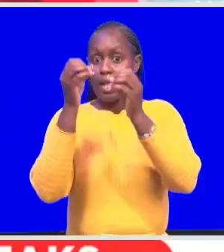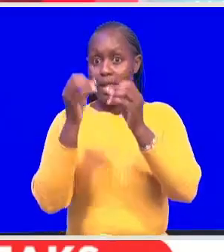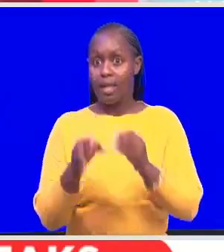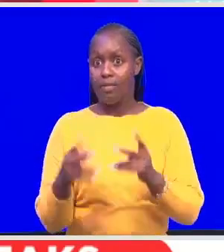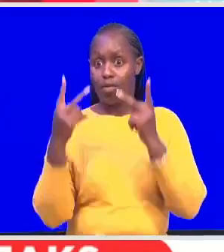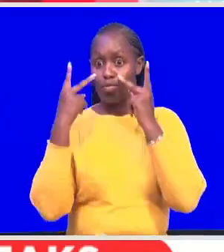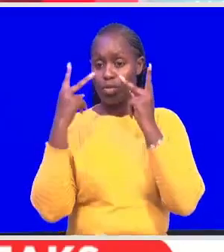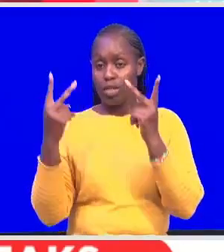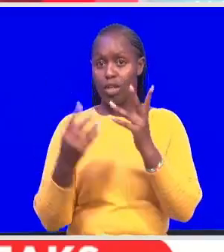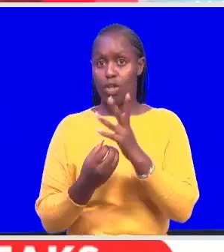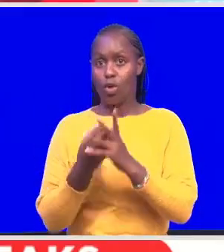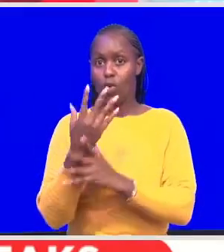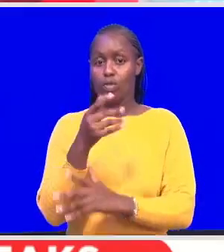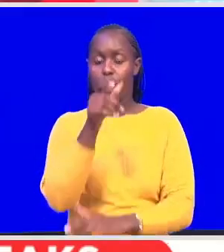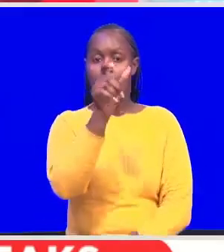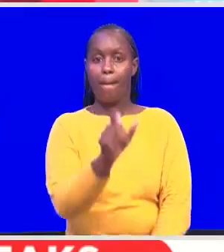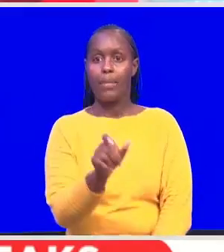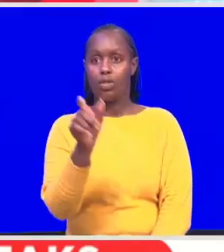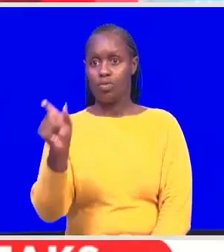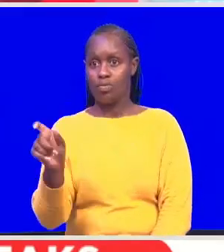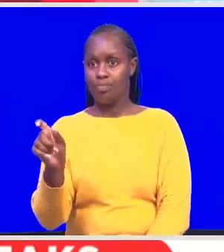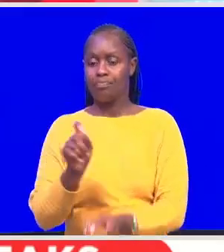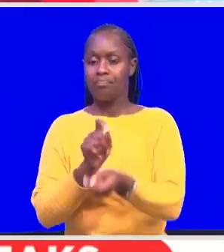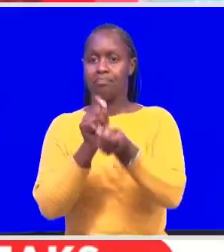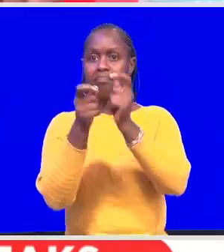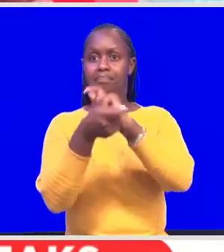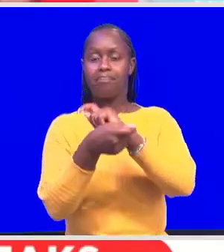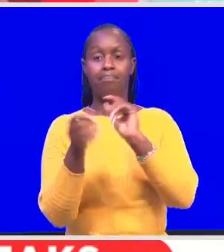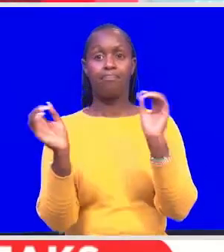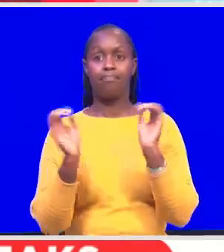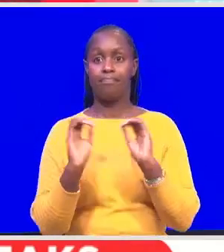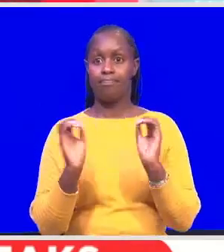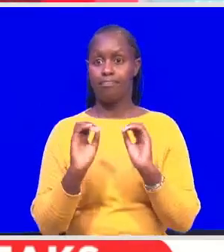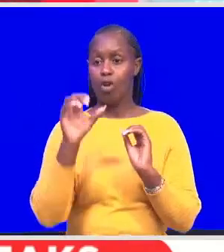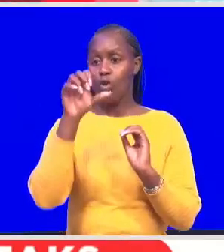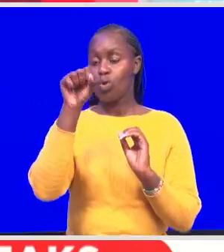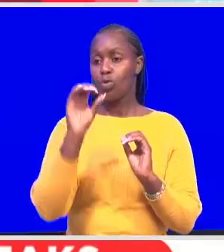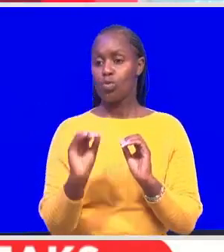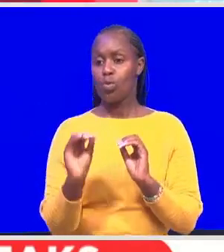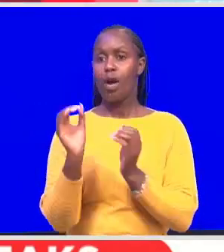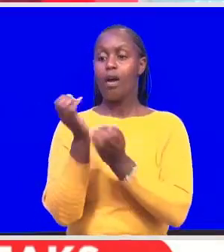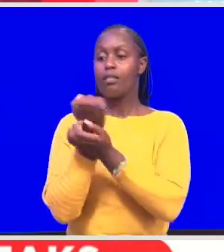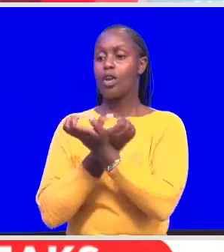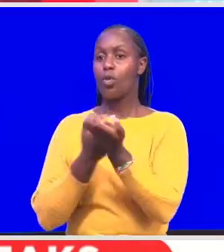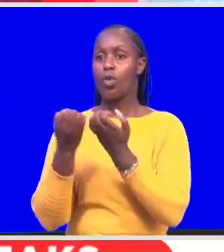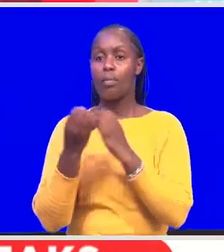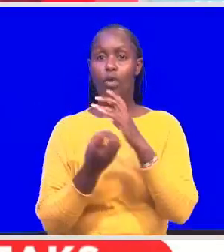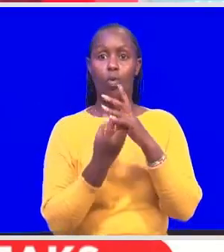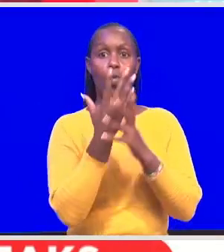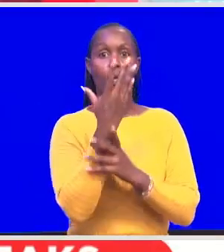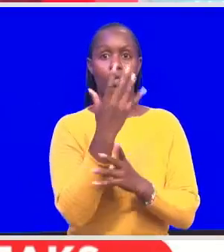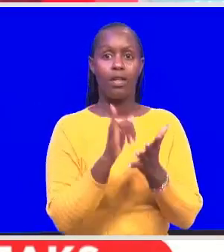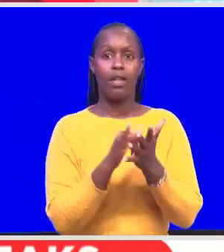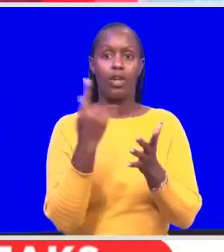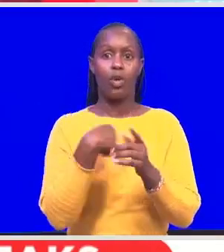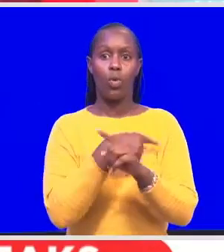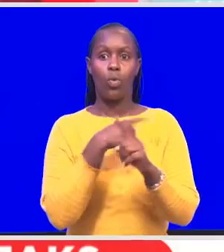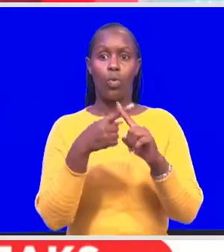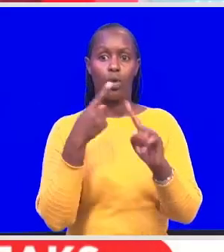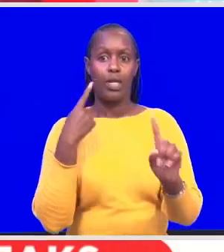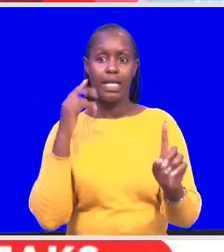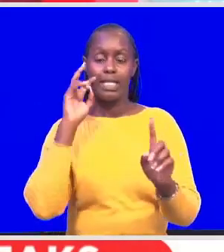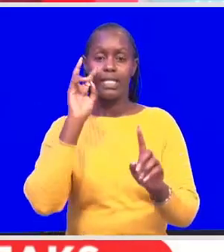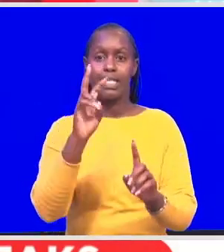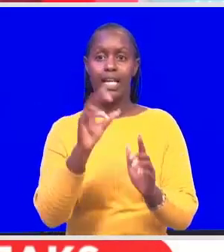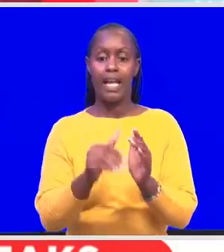at the growth per person, right, it hasn't changed. Okay. So the kind of economic growth that we are looking towards in the next